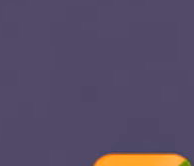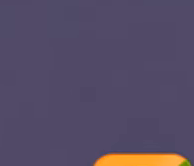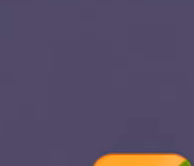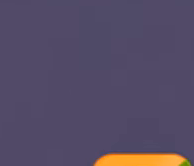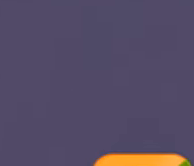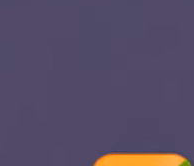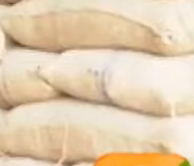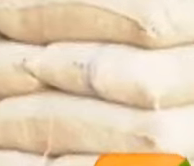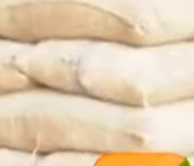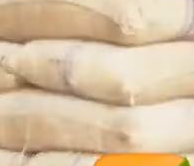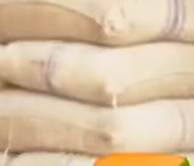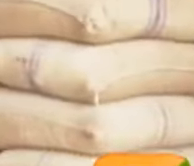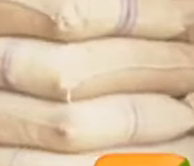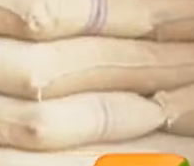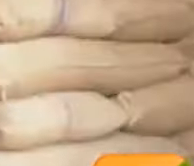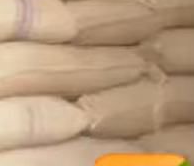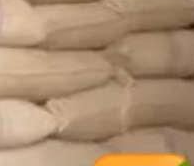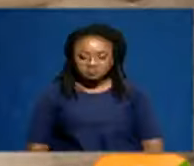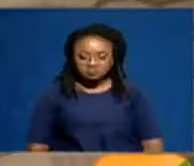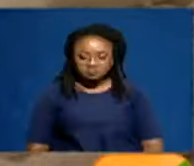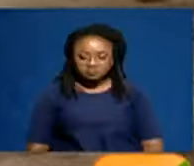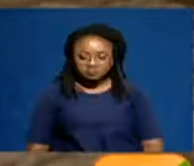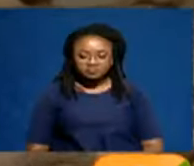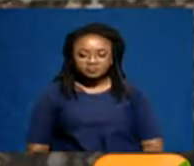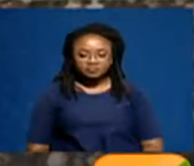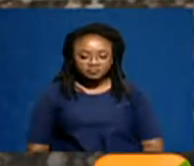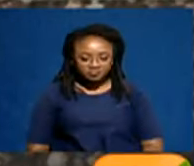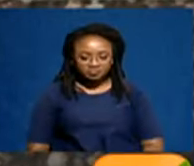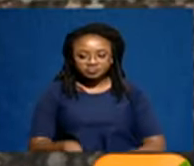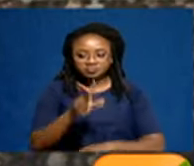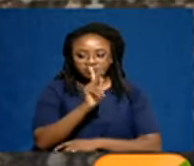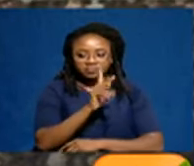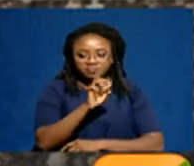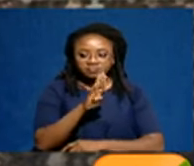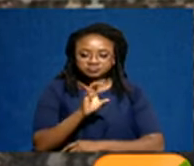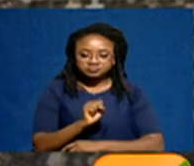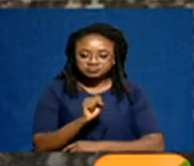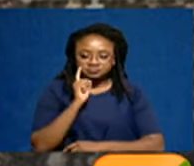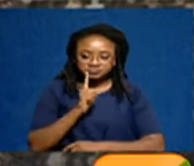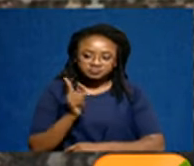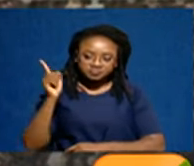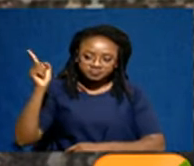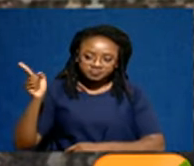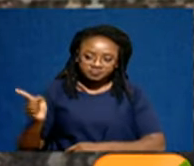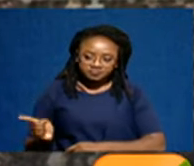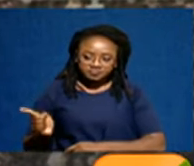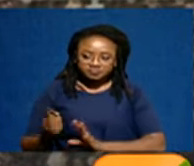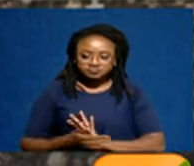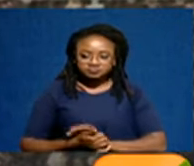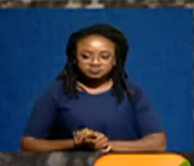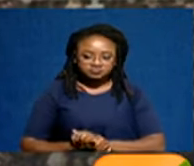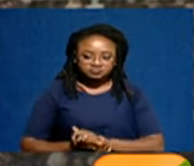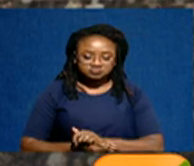ni matatu. Following a test analysis by quality watchdog KEBS, Kelfos Gold, Kelfos Plus, and